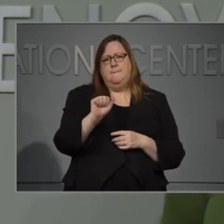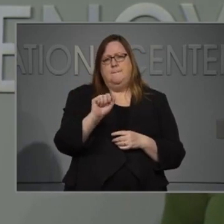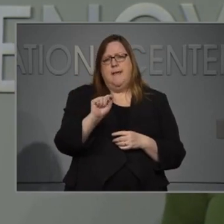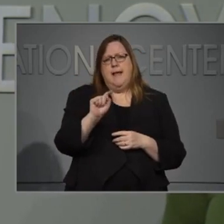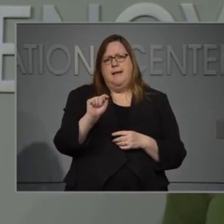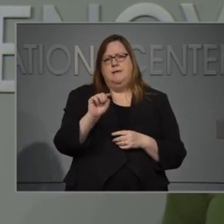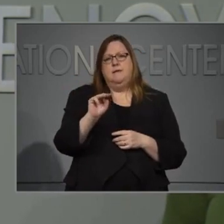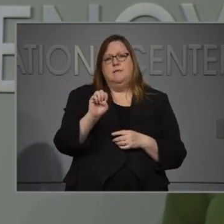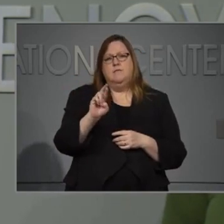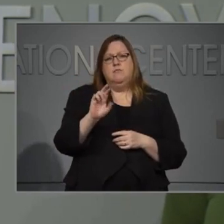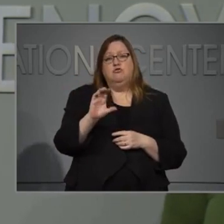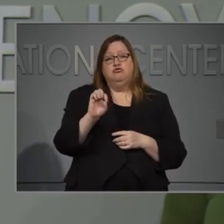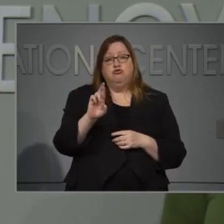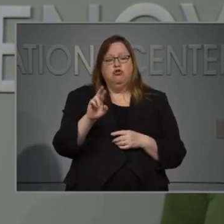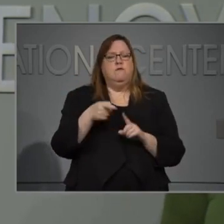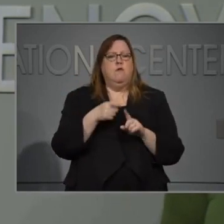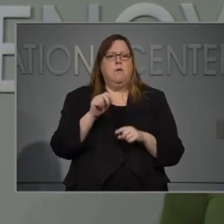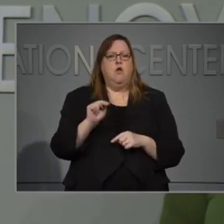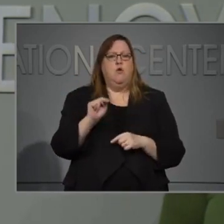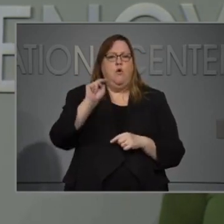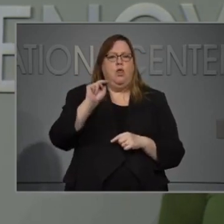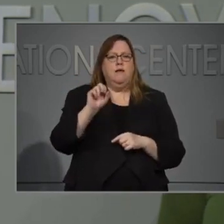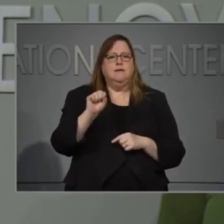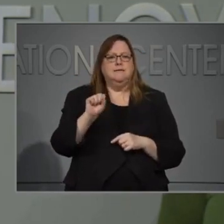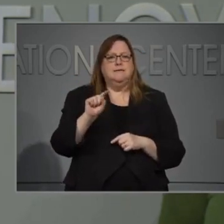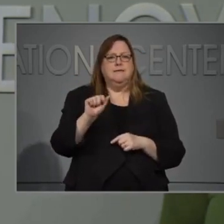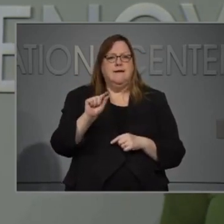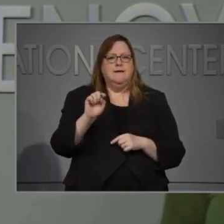Mercer with the North State Journal.